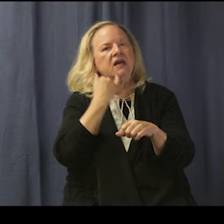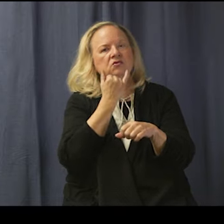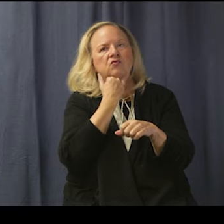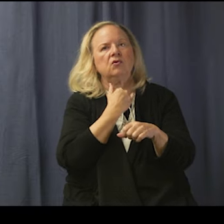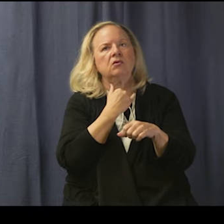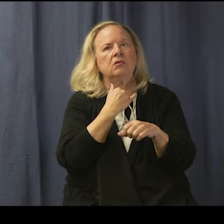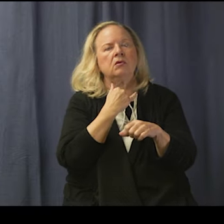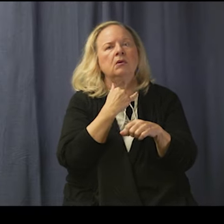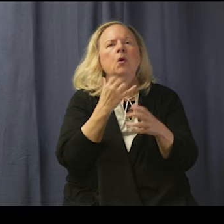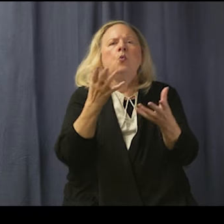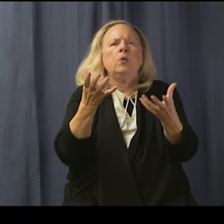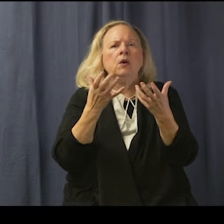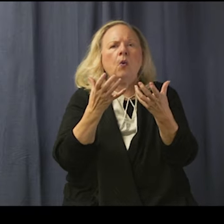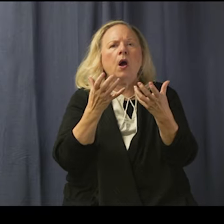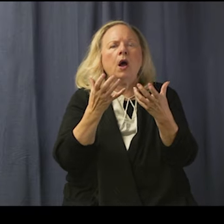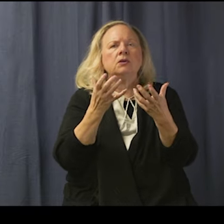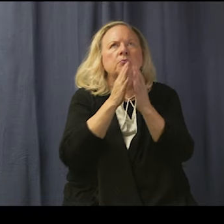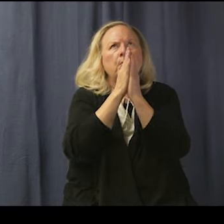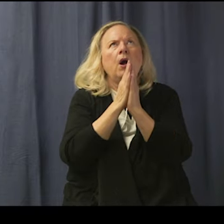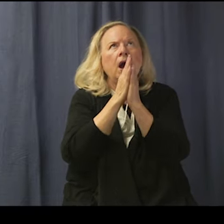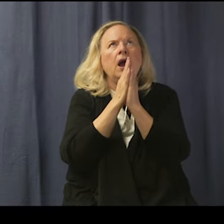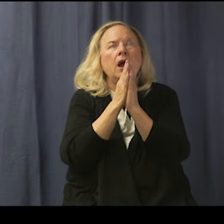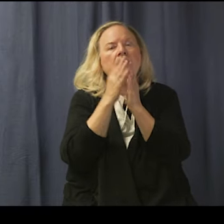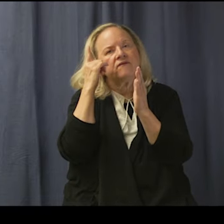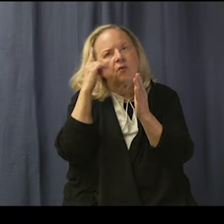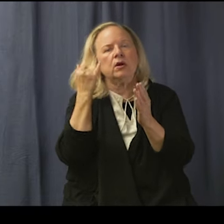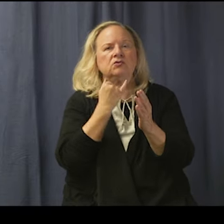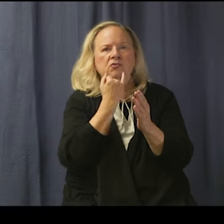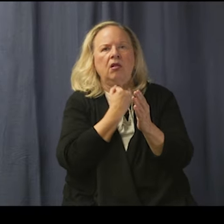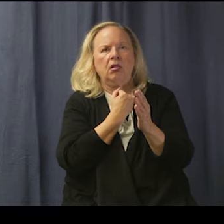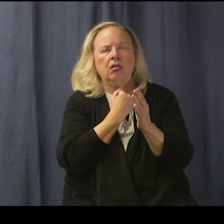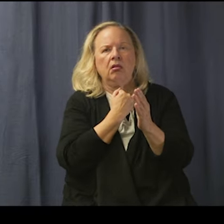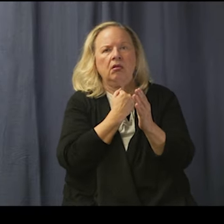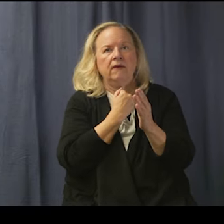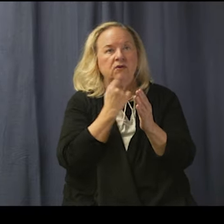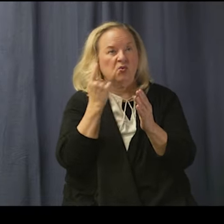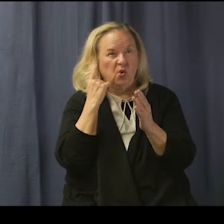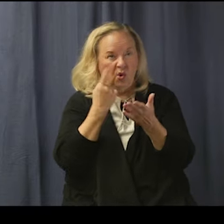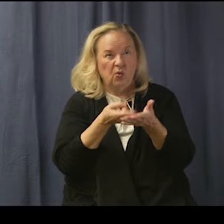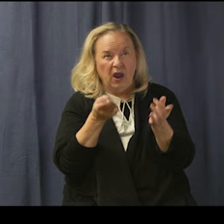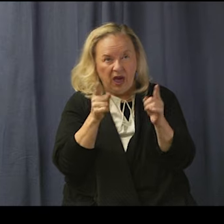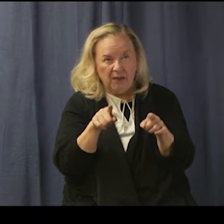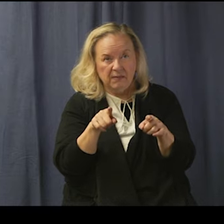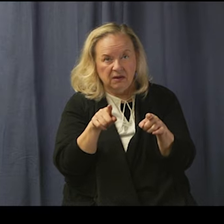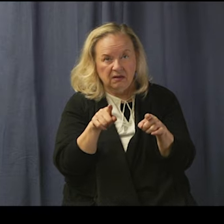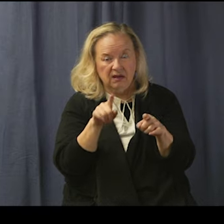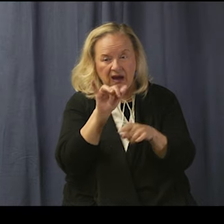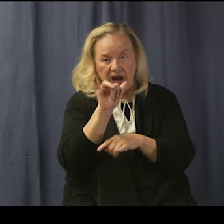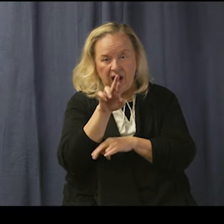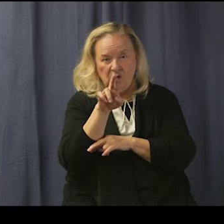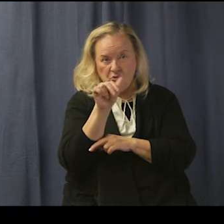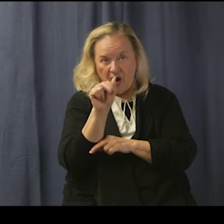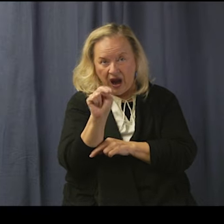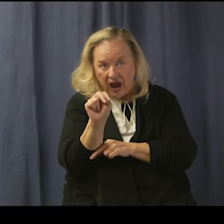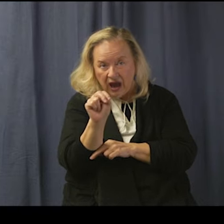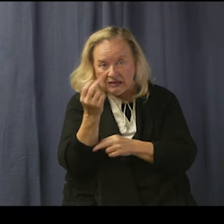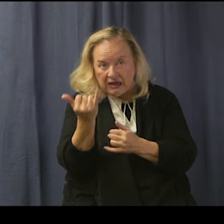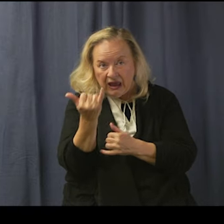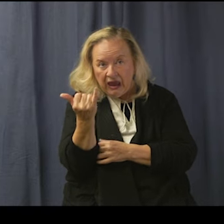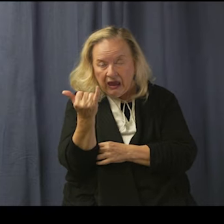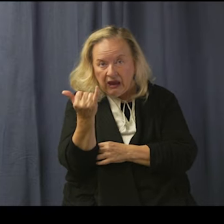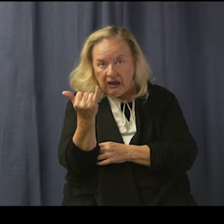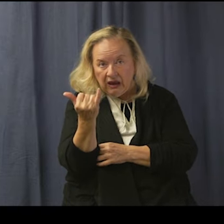is the one day we want to intercede for Israel. I don't know if you've heard today what happened over in Iran. There